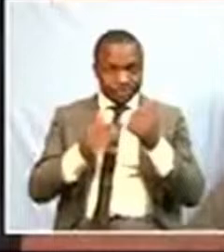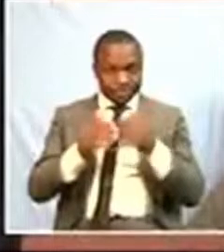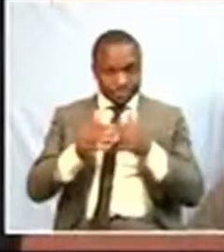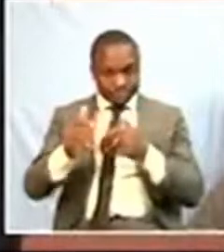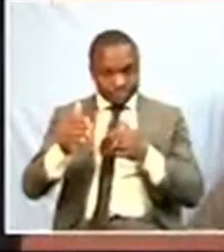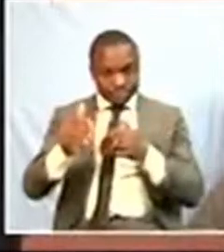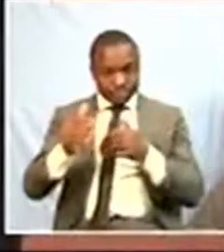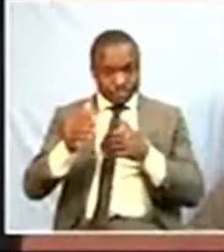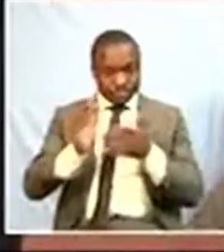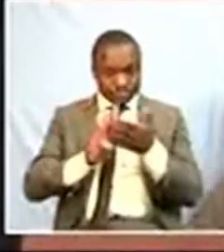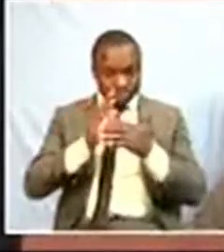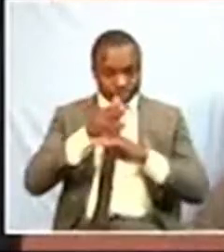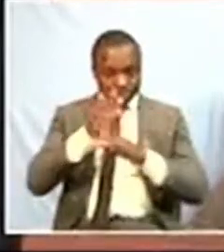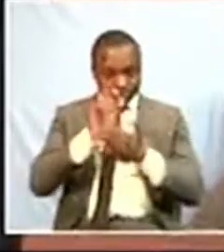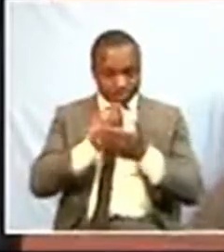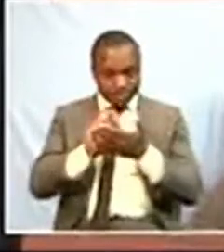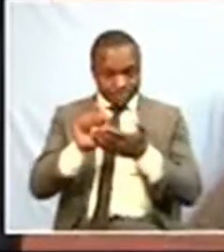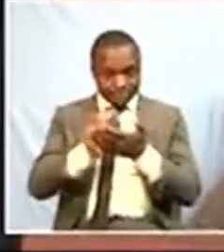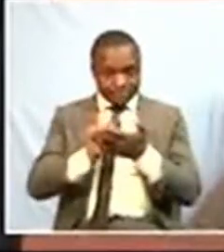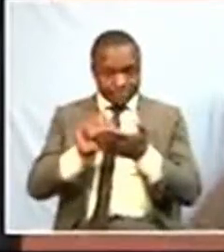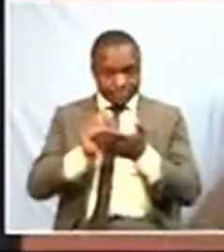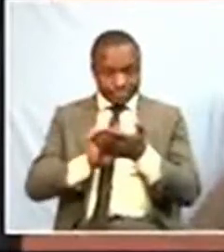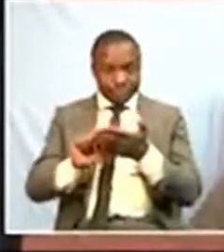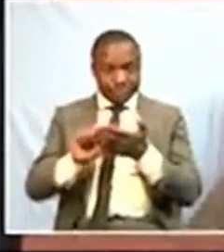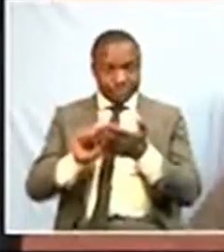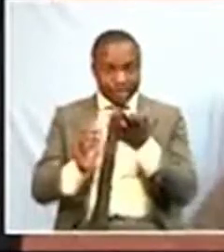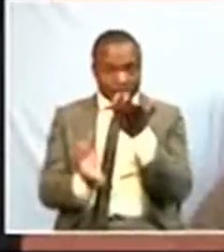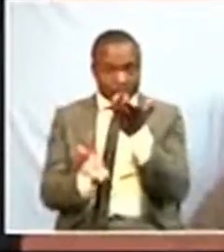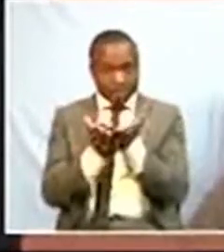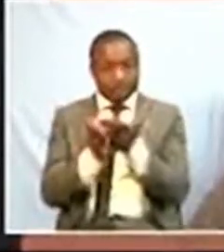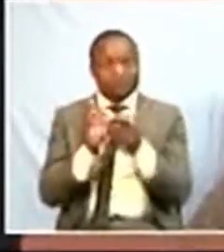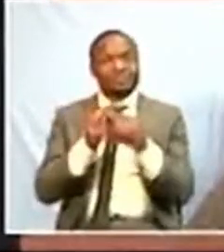extended after write-ups that are there in the appendix, but